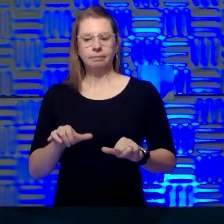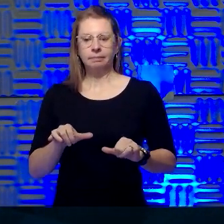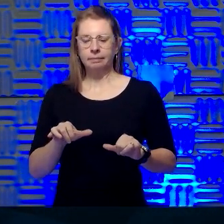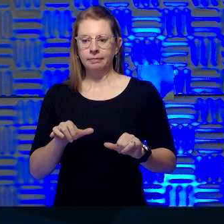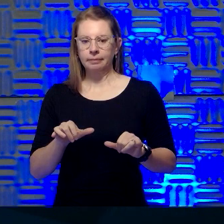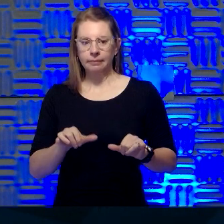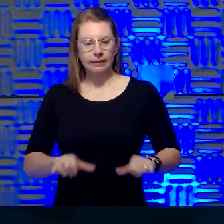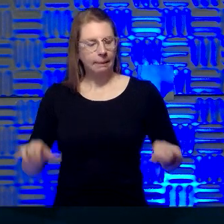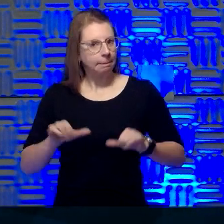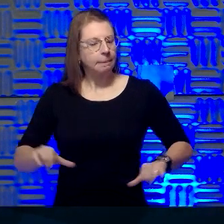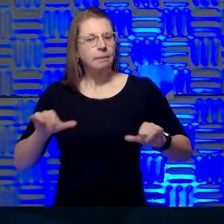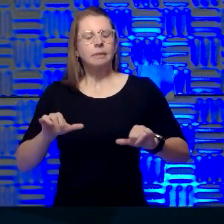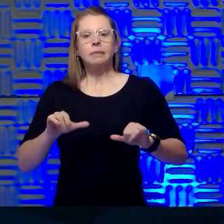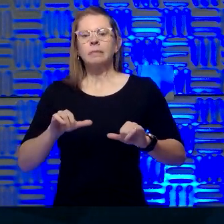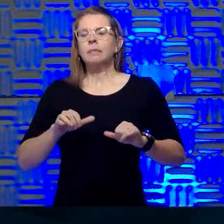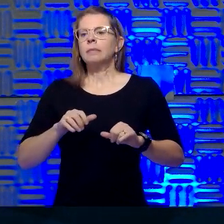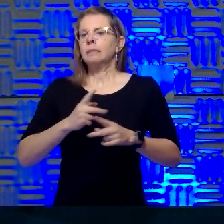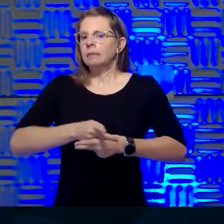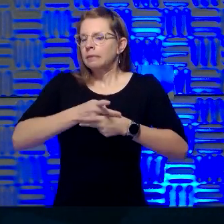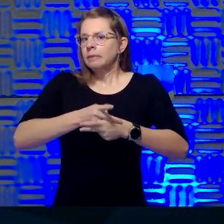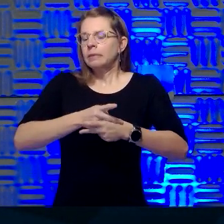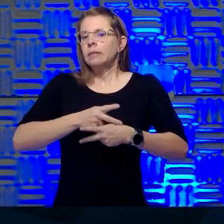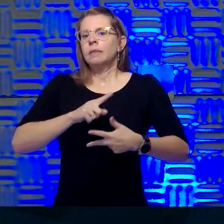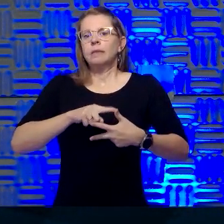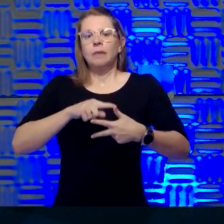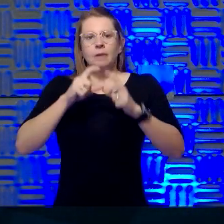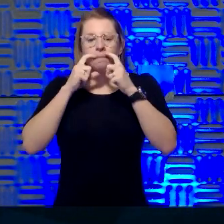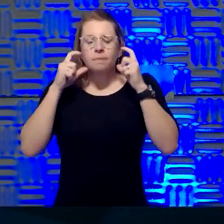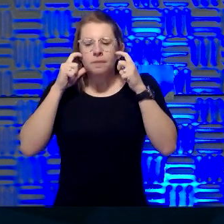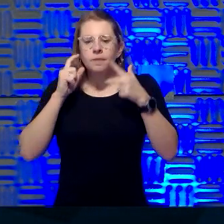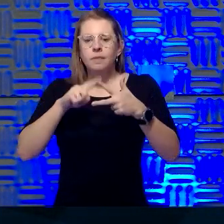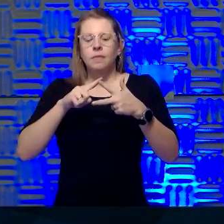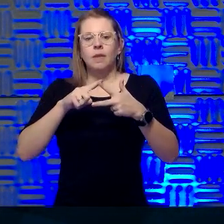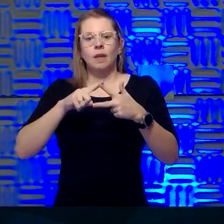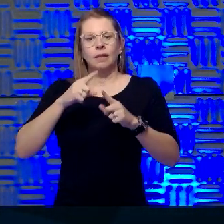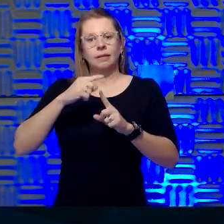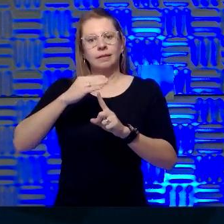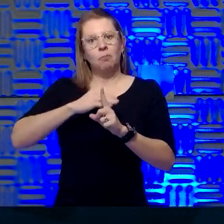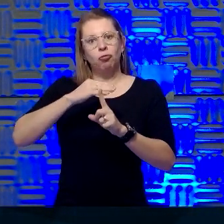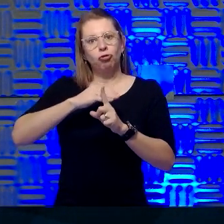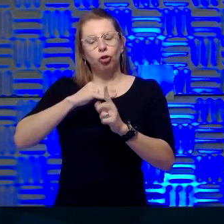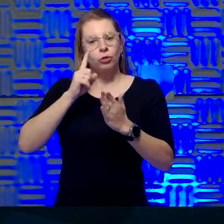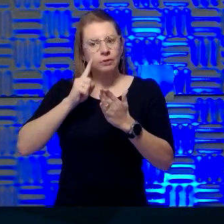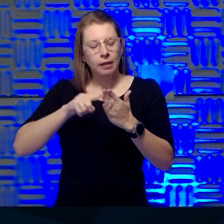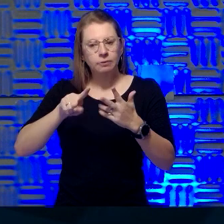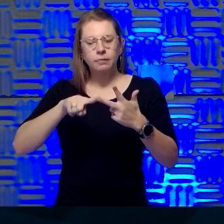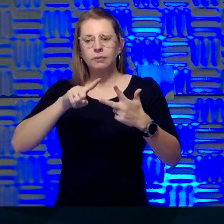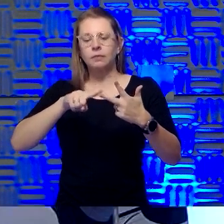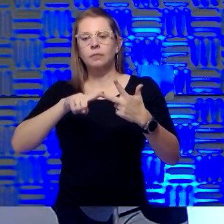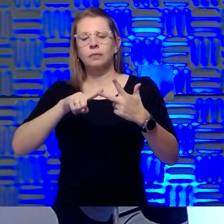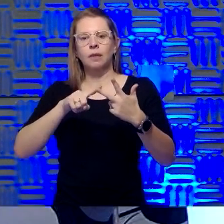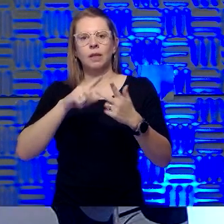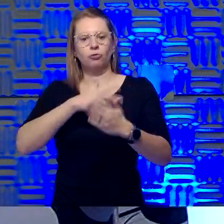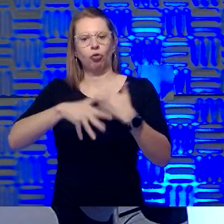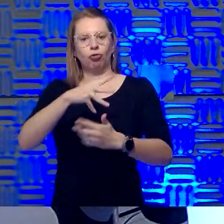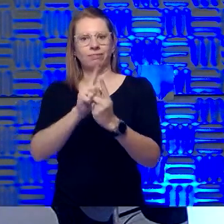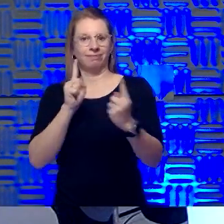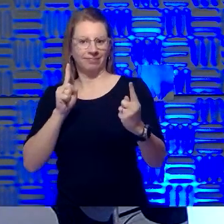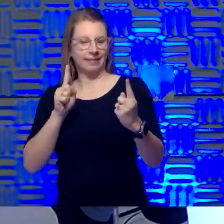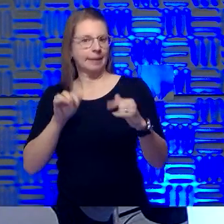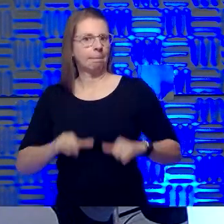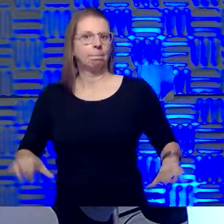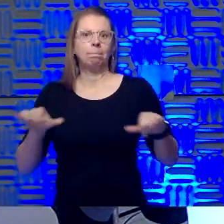fever checks, masks, and social distancing just the same as you would anywhere else.